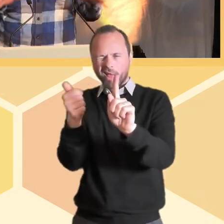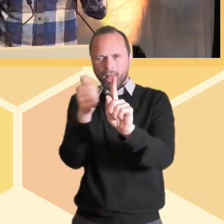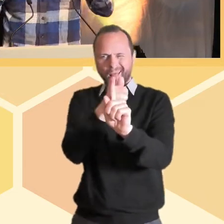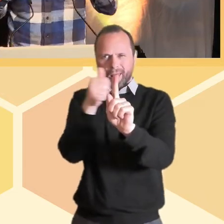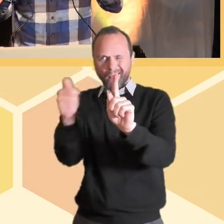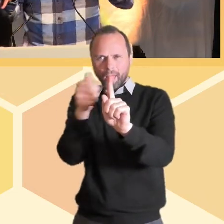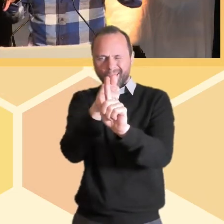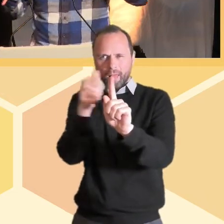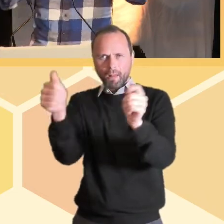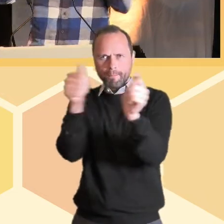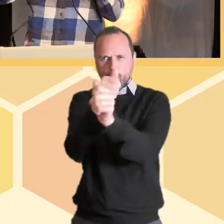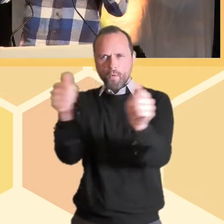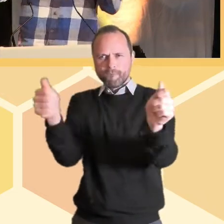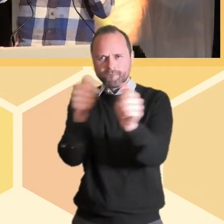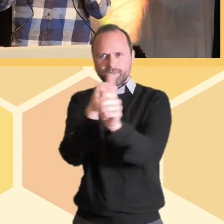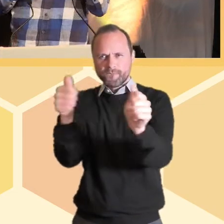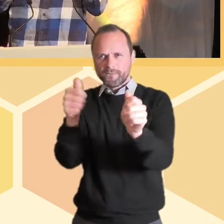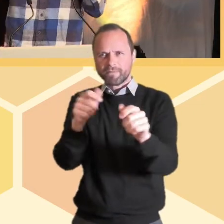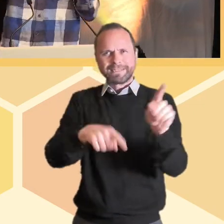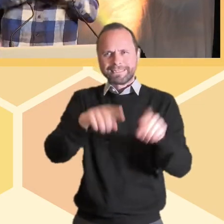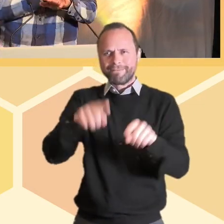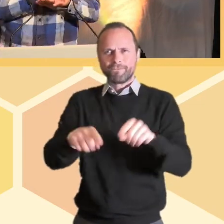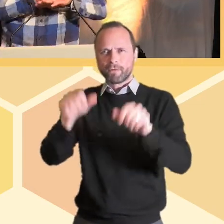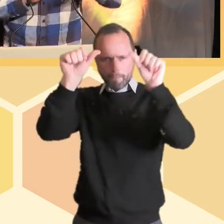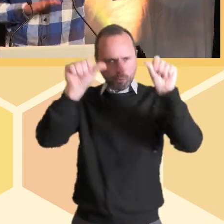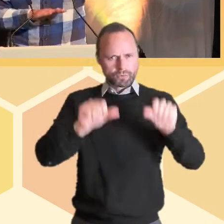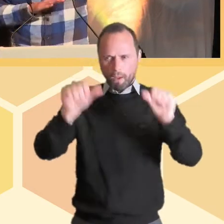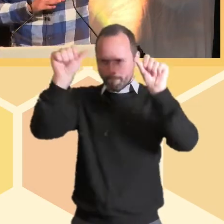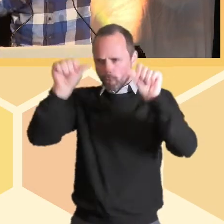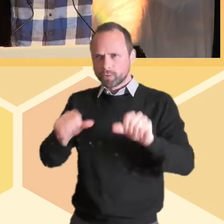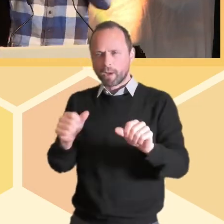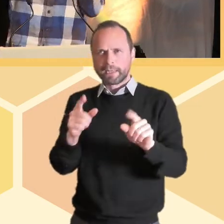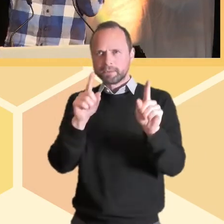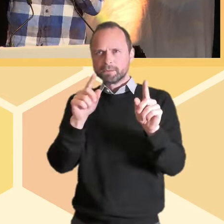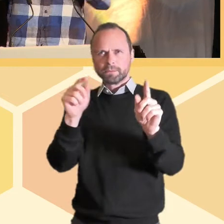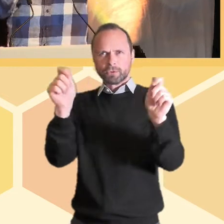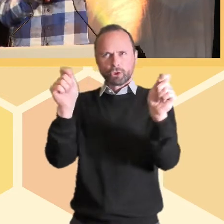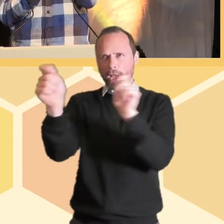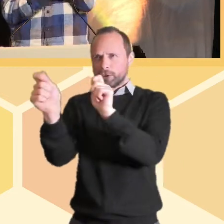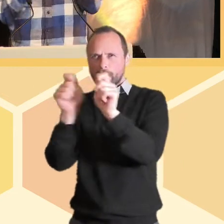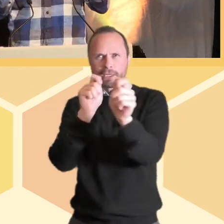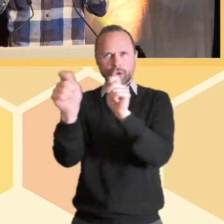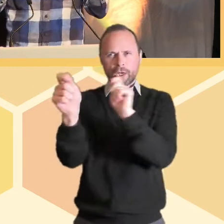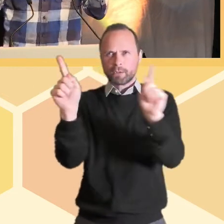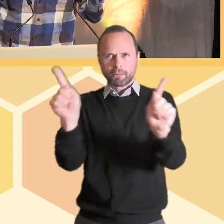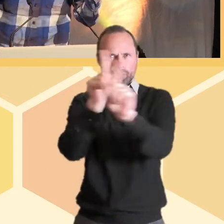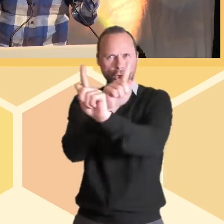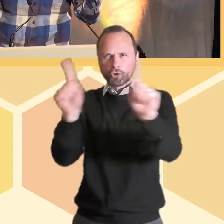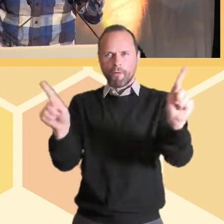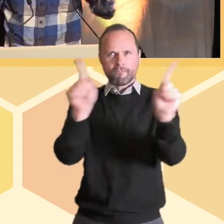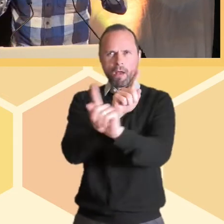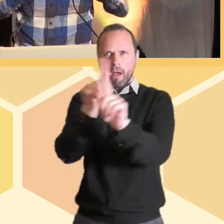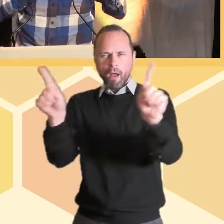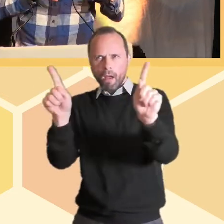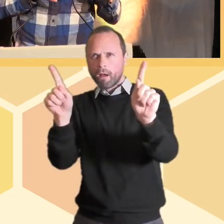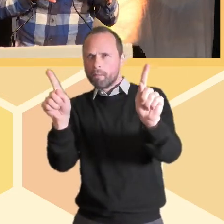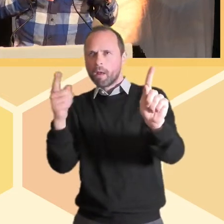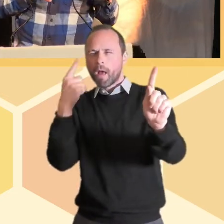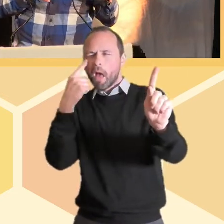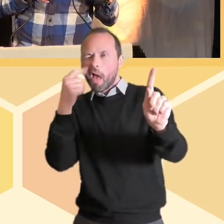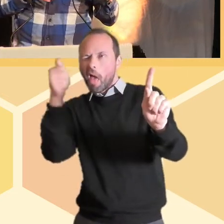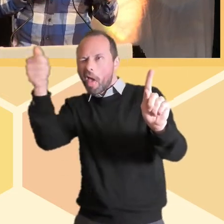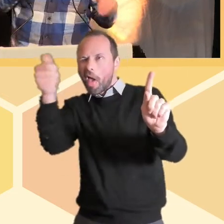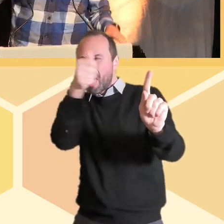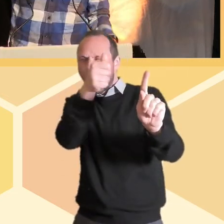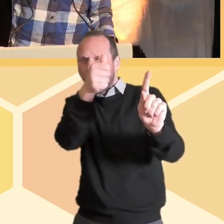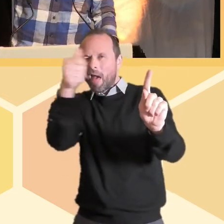so many pictures up that I could see all these different combinations between them. I would cross them over, so they made new